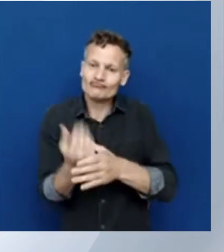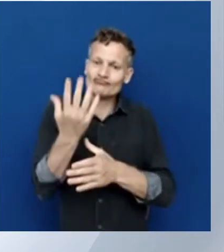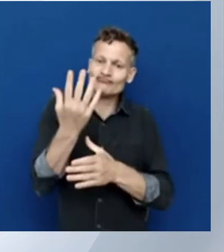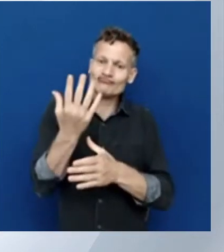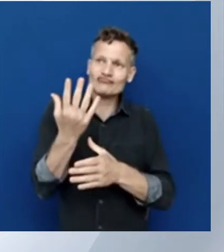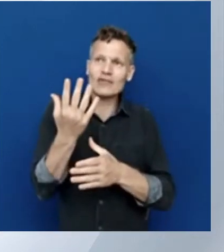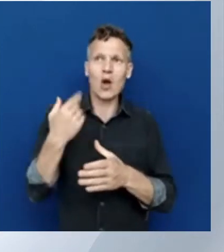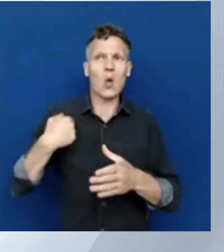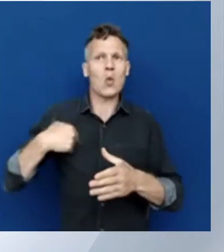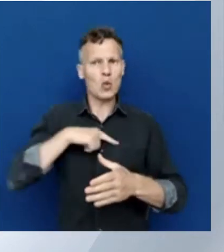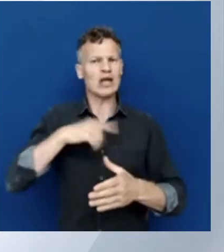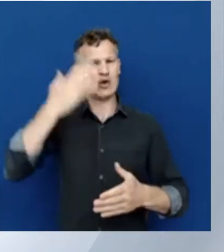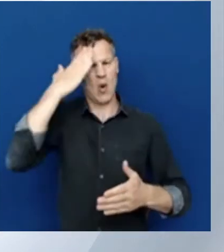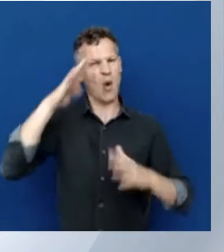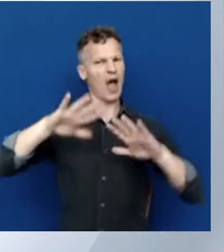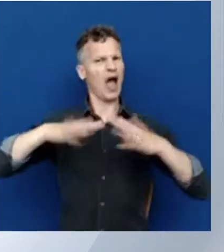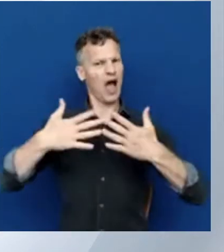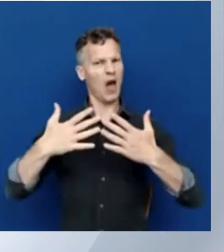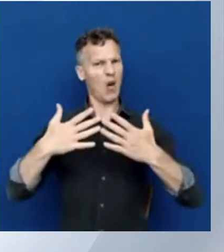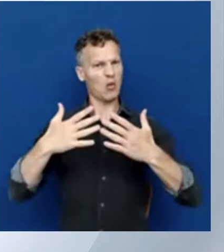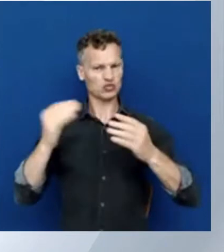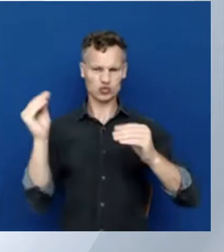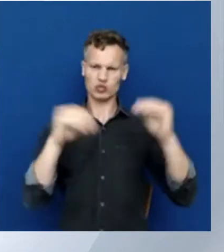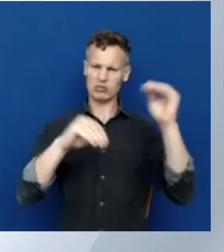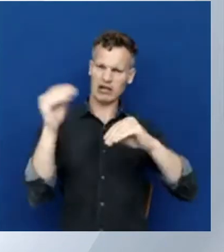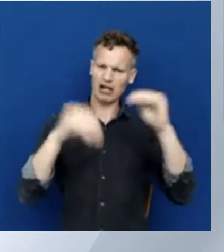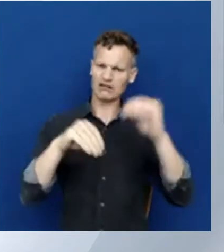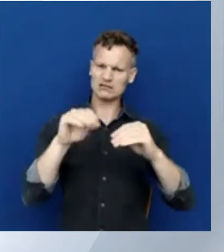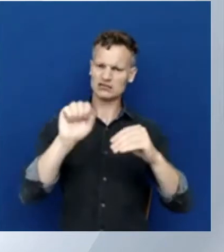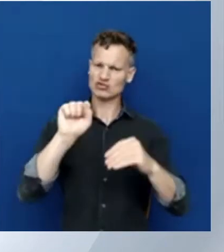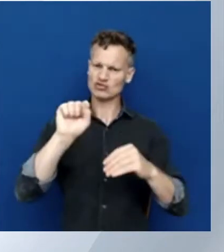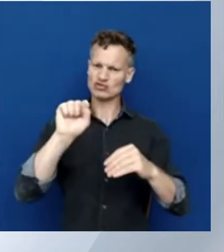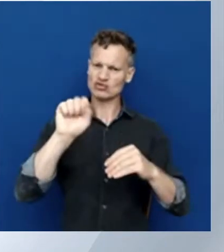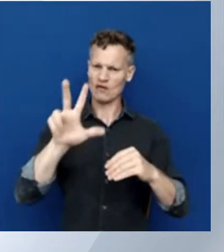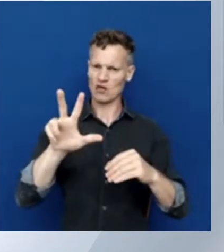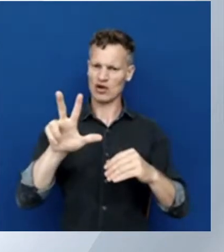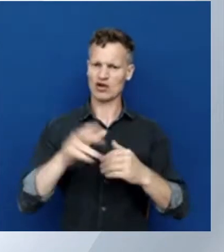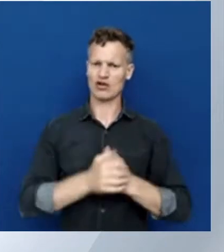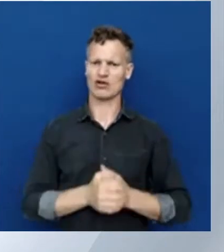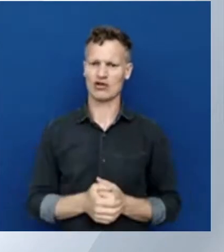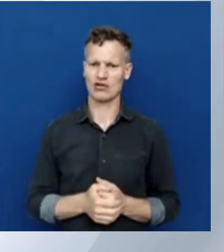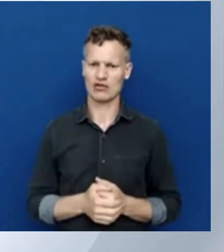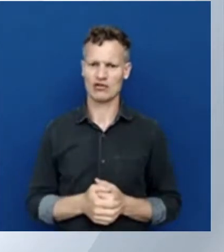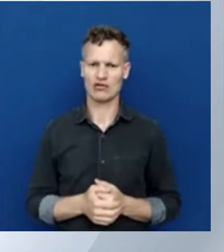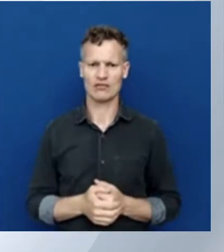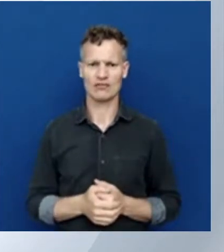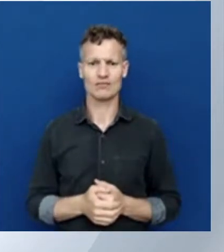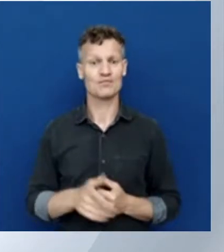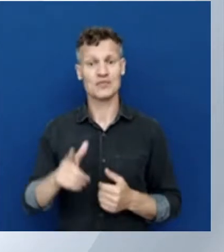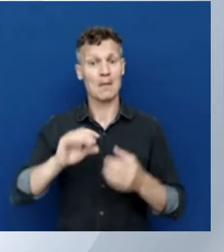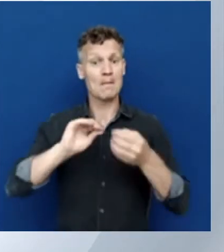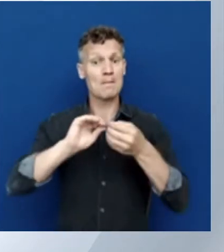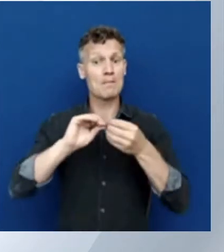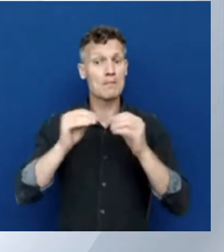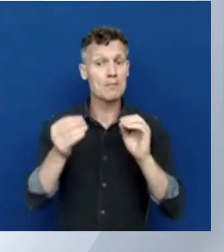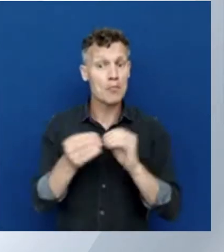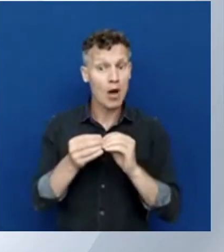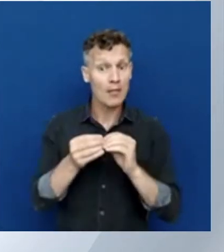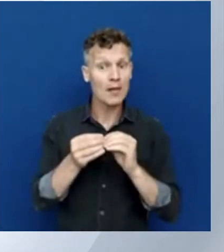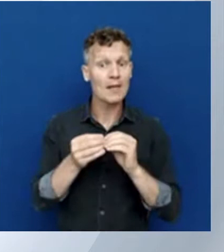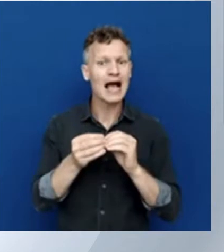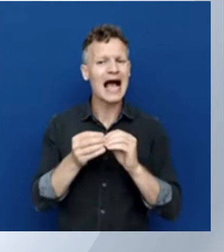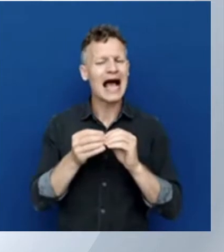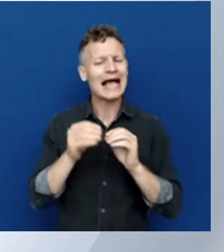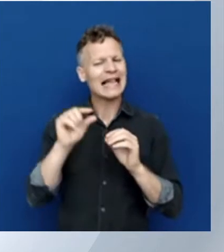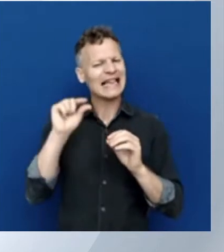software. And the problem is that, well, we kind of got it wrong in a little bit of ways,